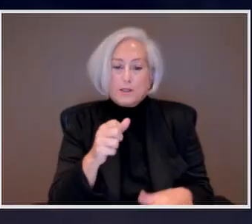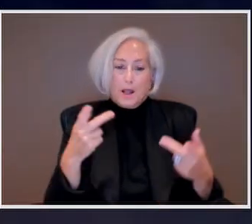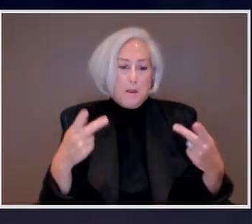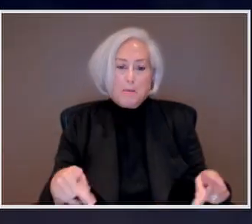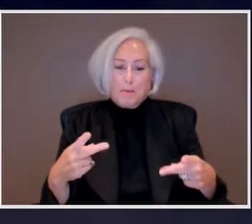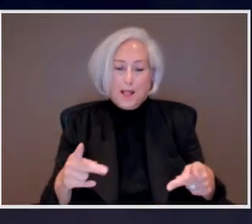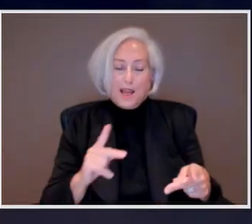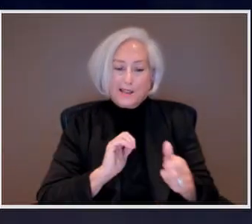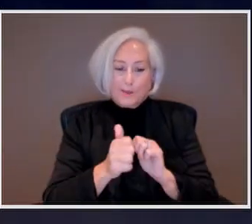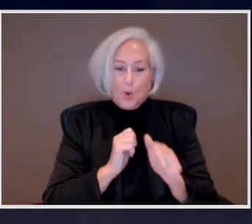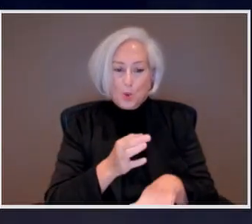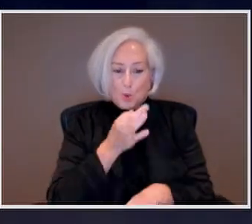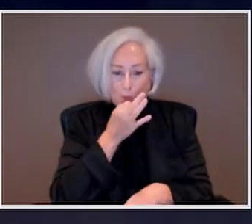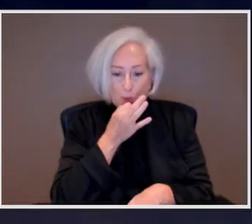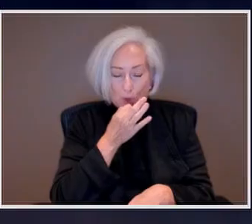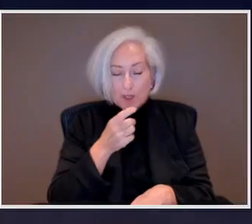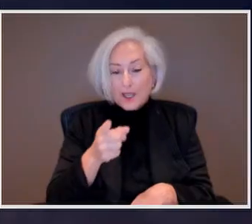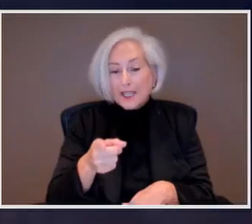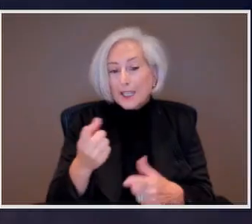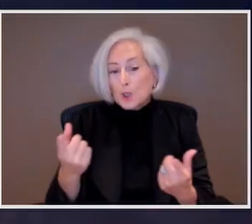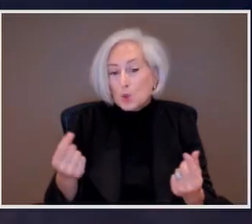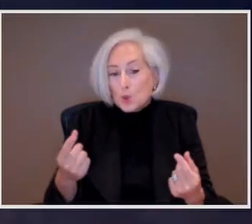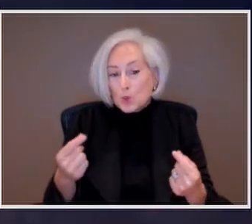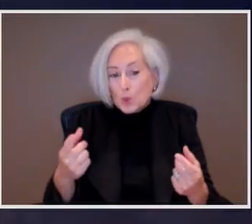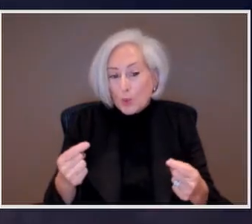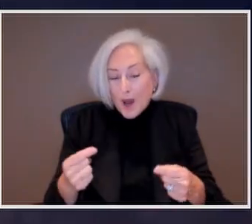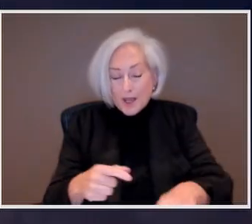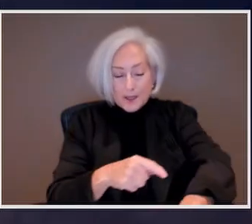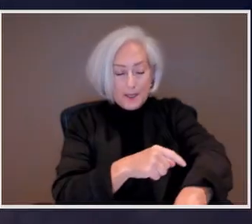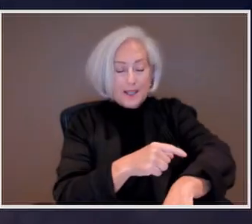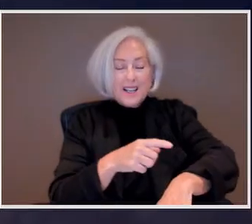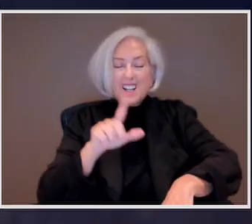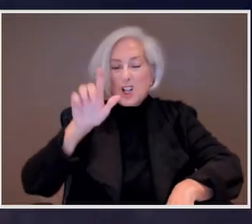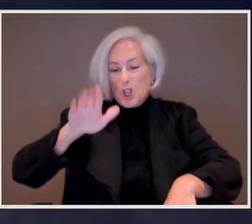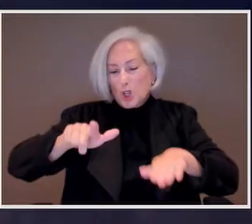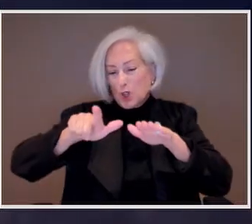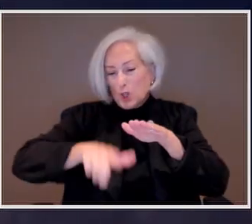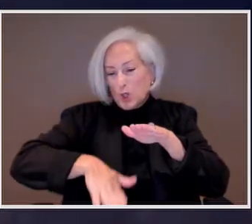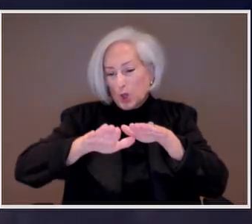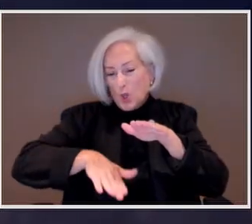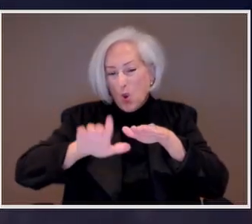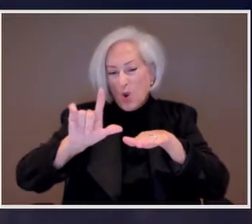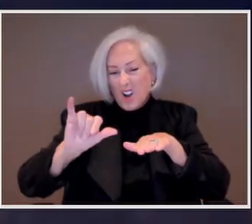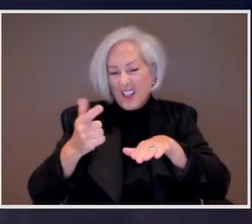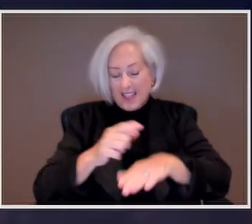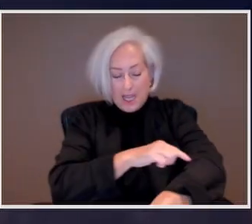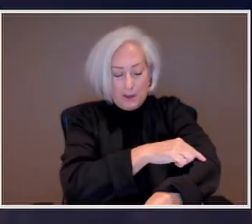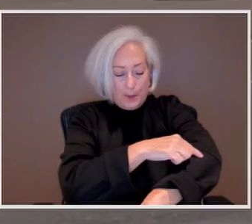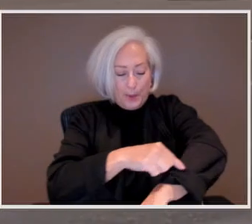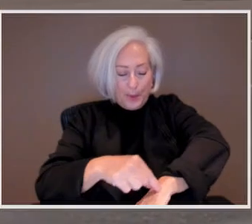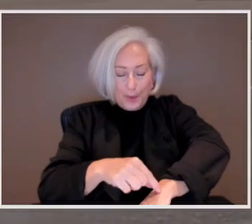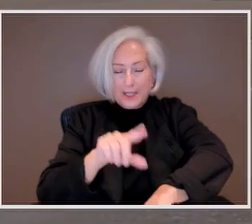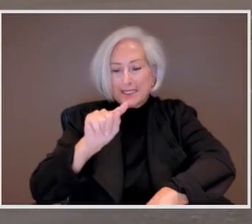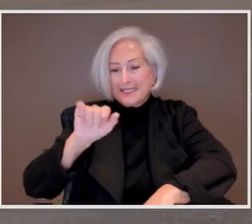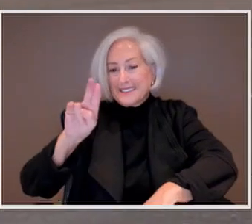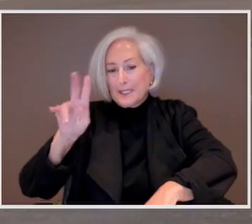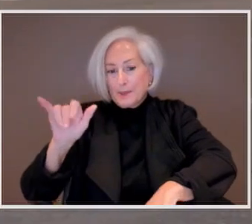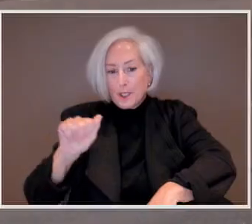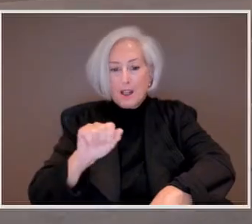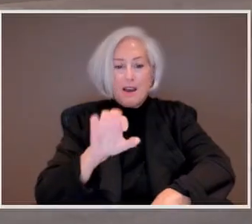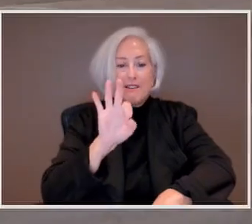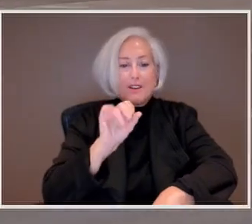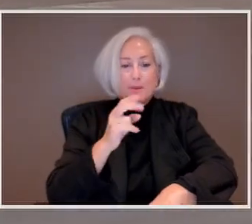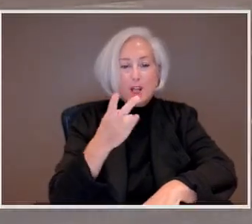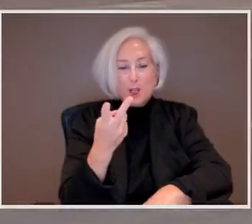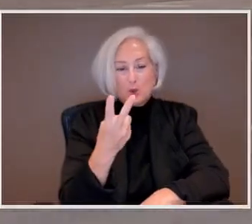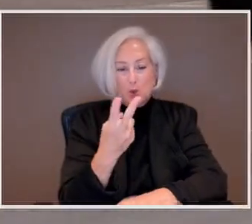his tibia and fractured his fibula in 5 places. He was taken by ambulance to a local hospital, where doctors